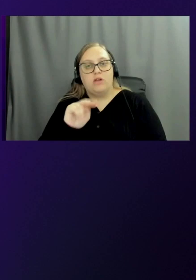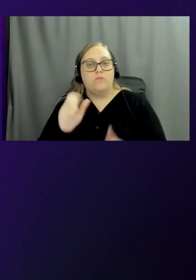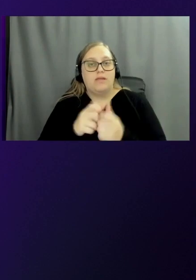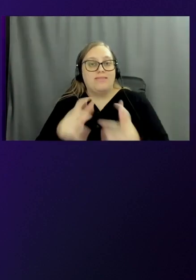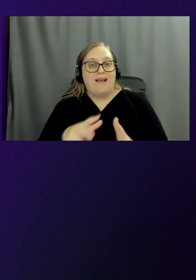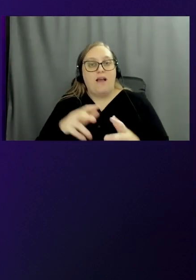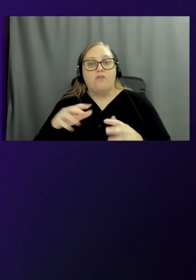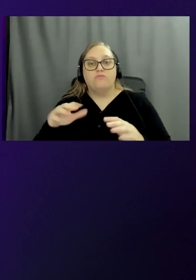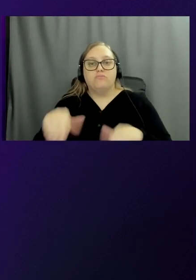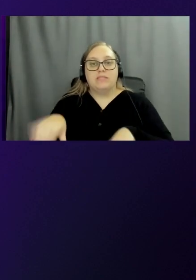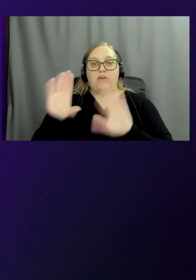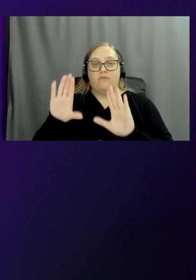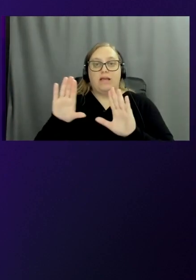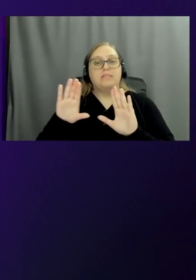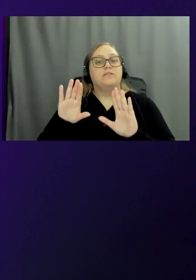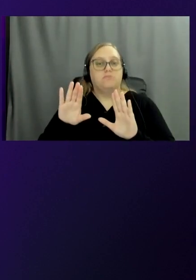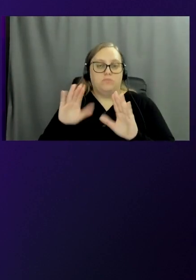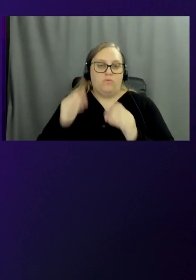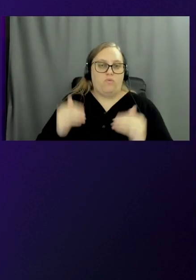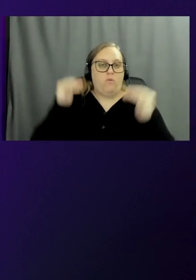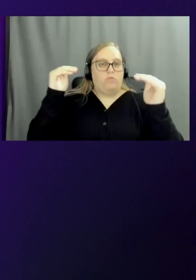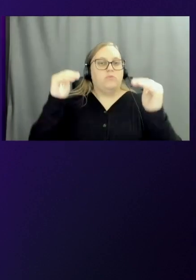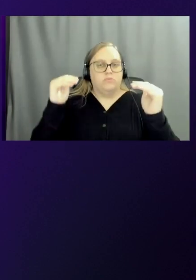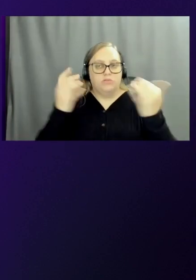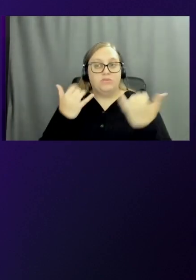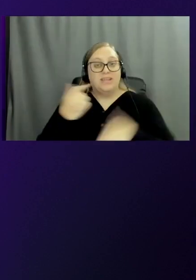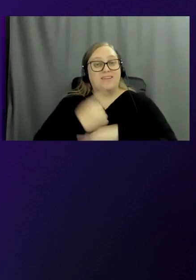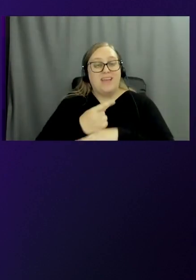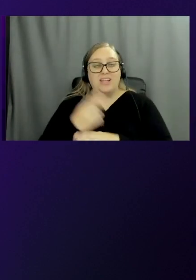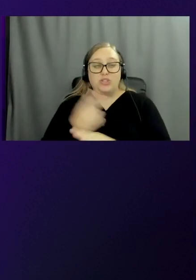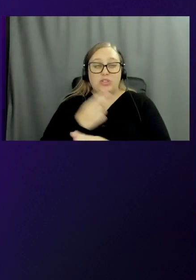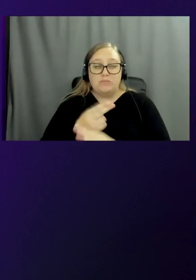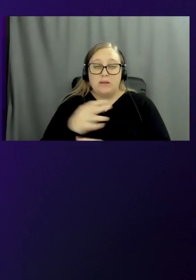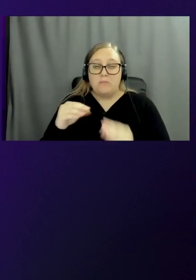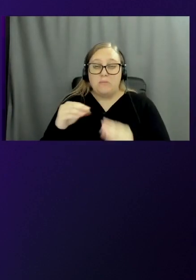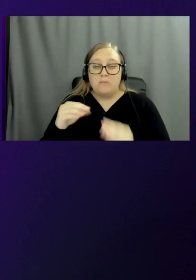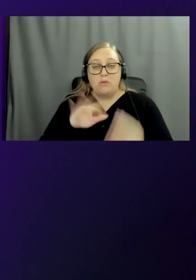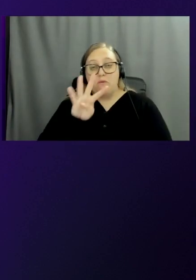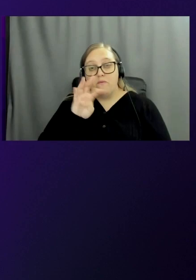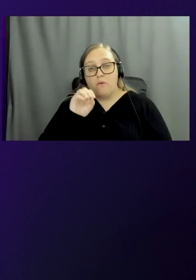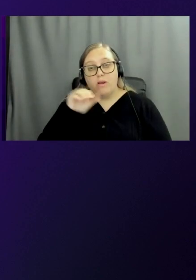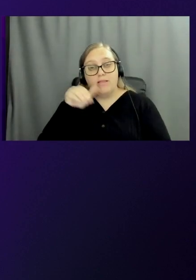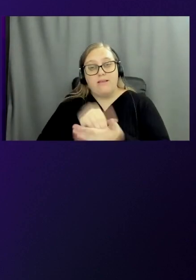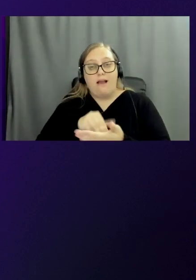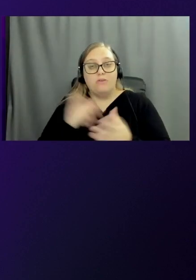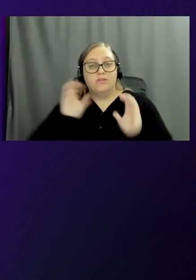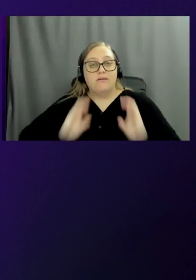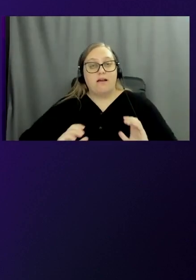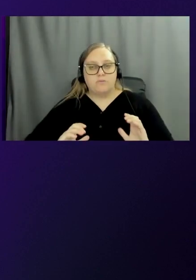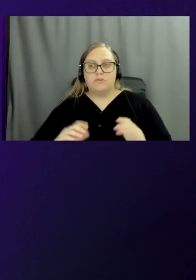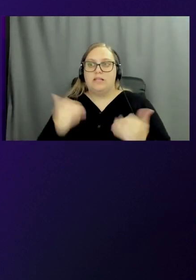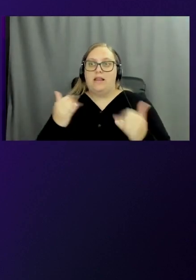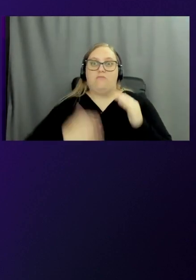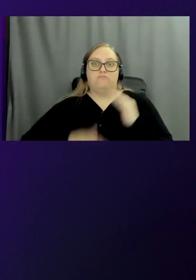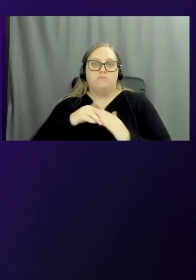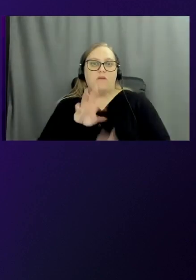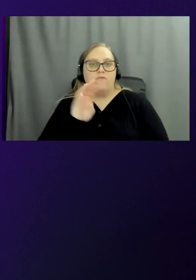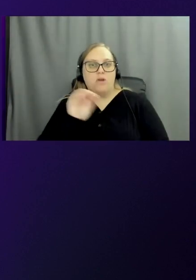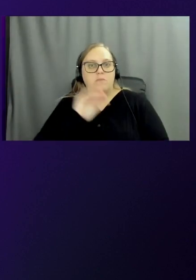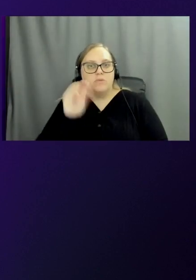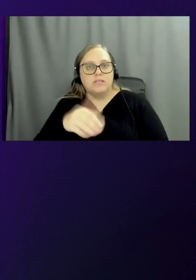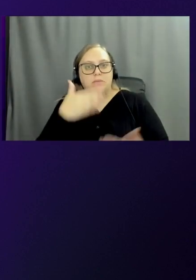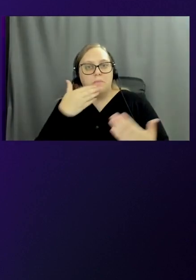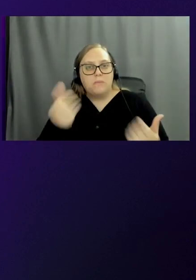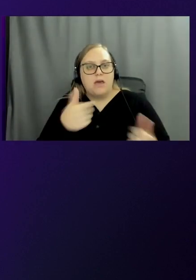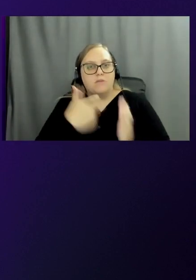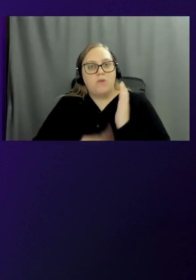growth. So today, Graviton is used by over 40,000 customers, and they're enabling up to 40% better price performance, up to